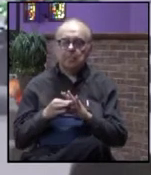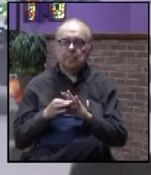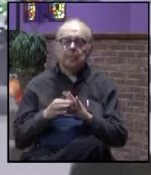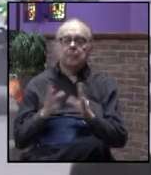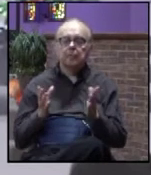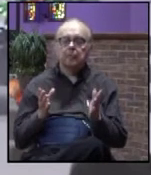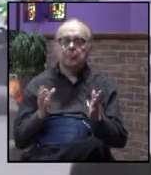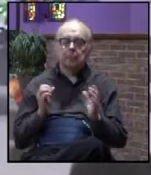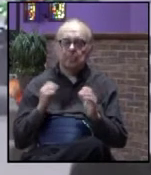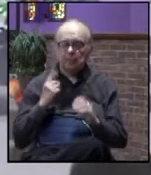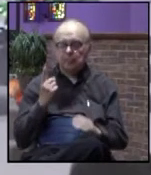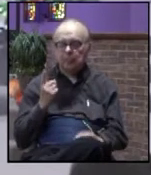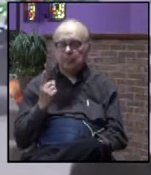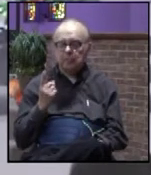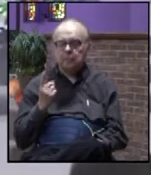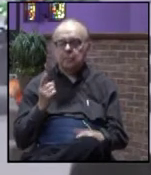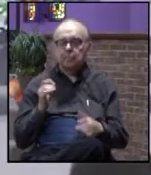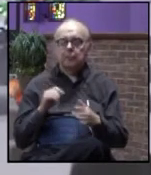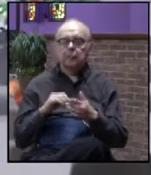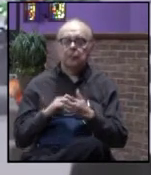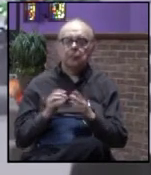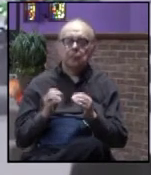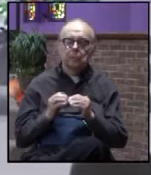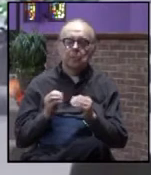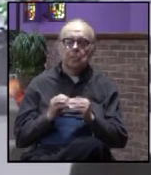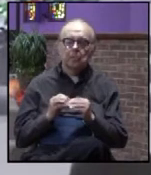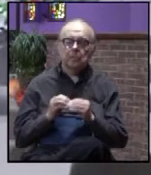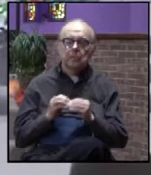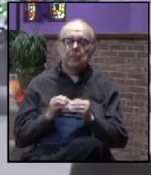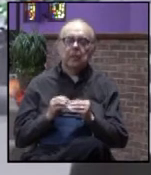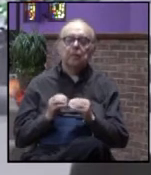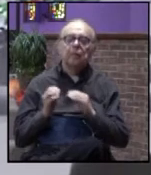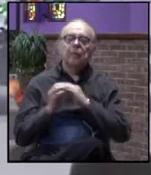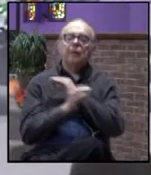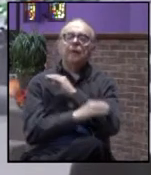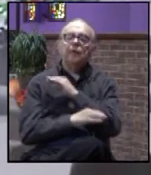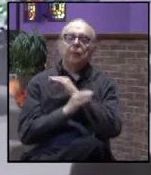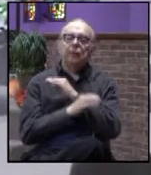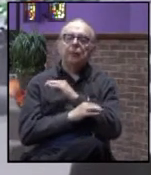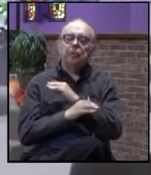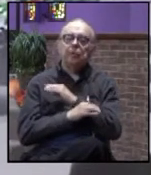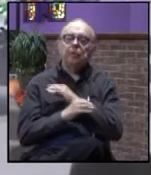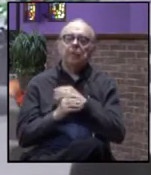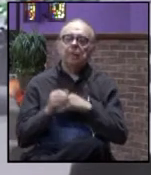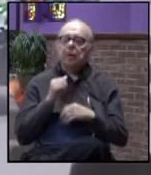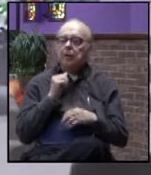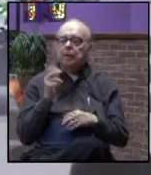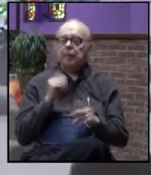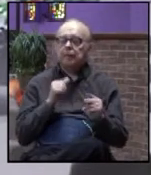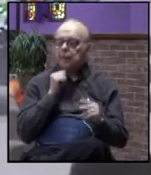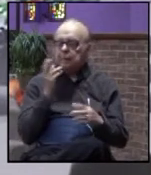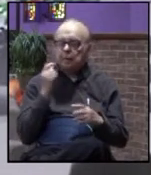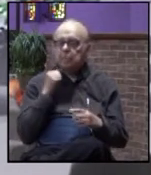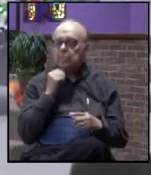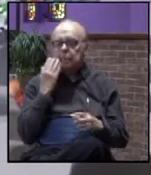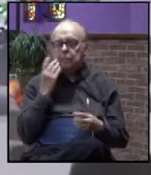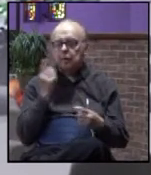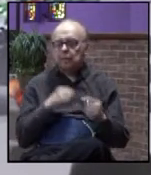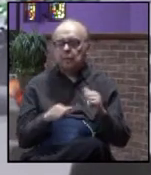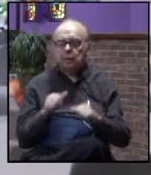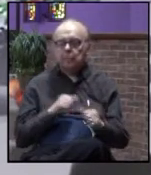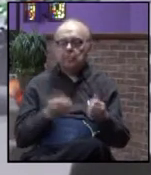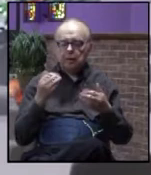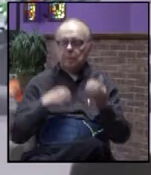okay, we understand that we're no longer foreigners and strangers. When you come into this building, into